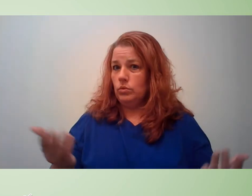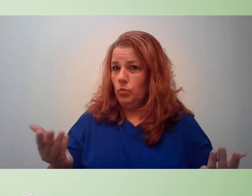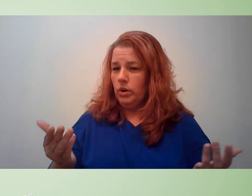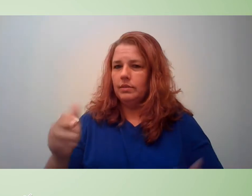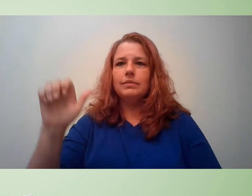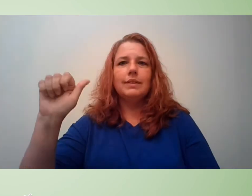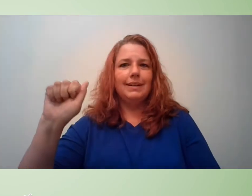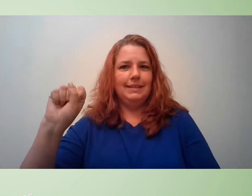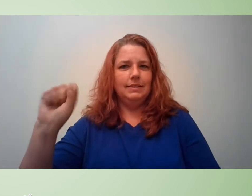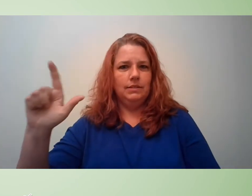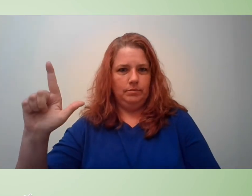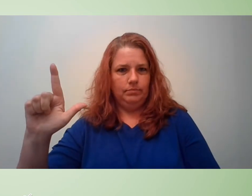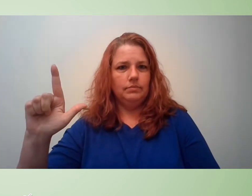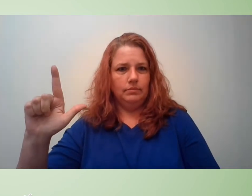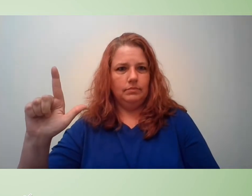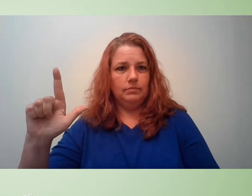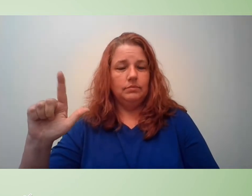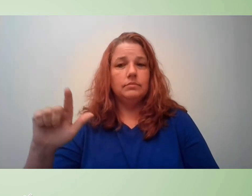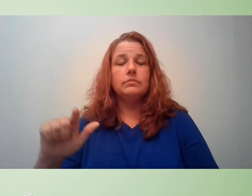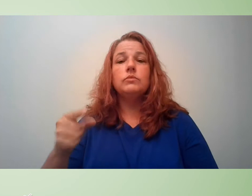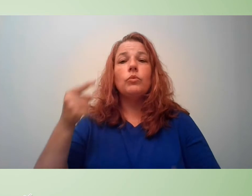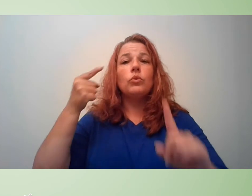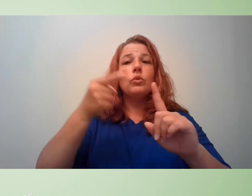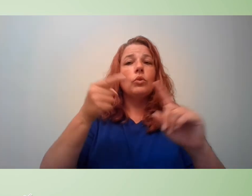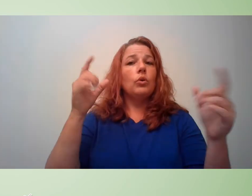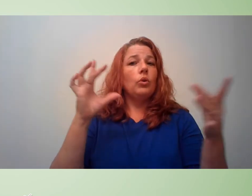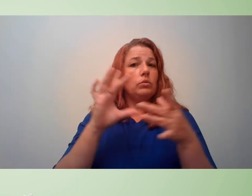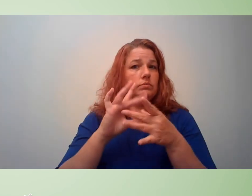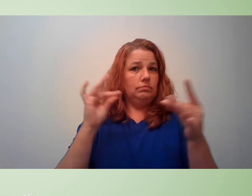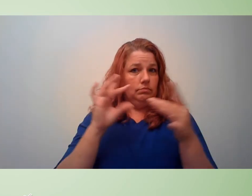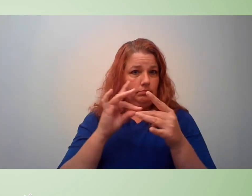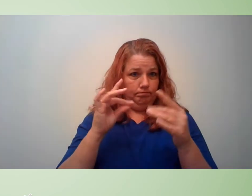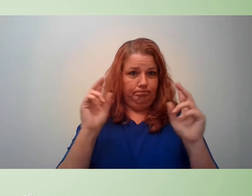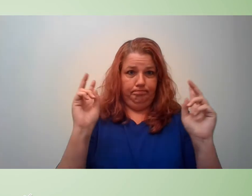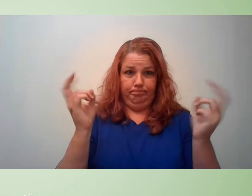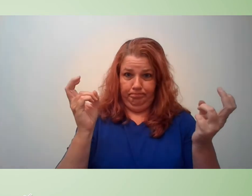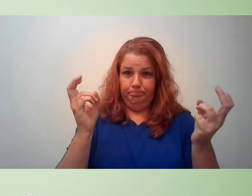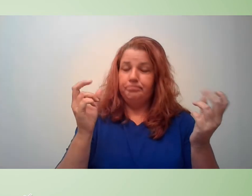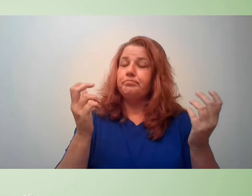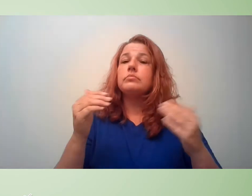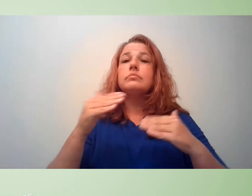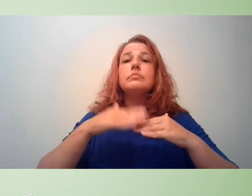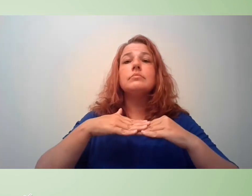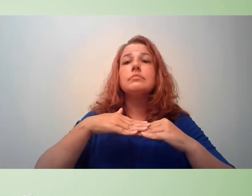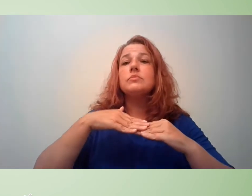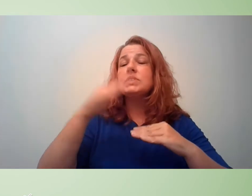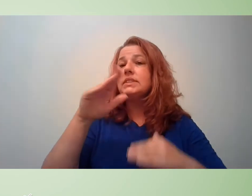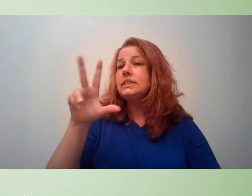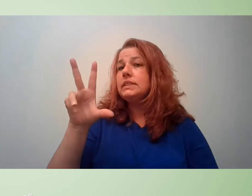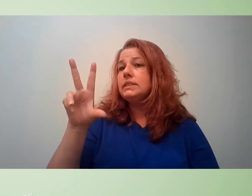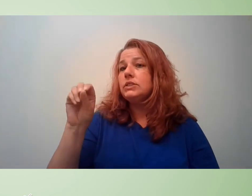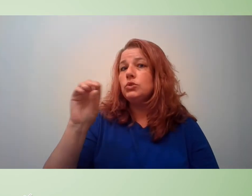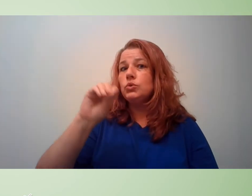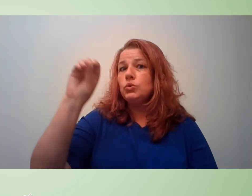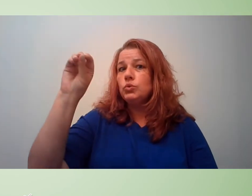maintenance of ASL skills. This will be based on the ASL Expressive Skills Test.